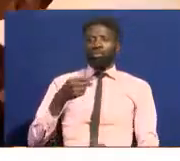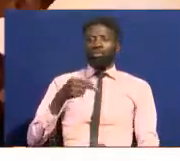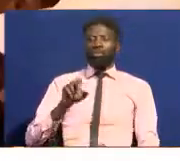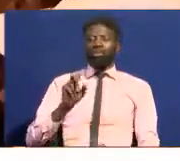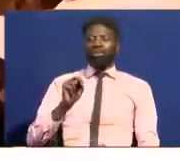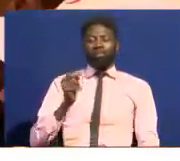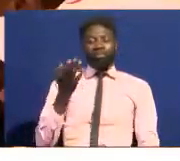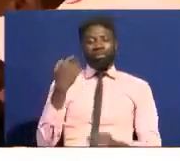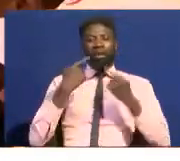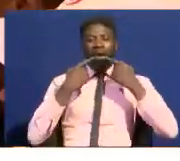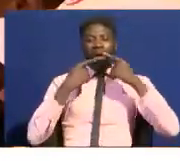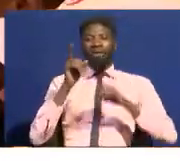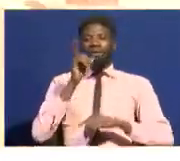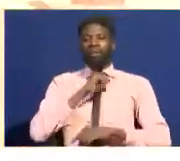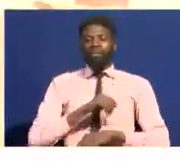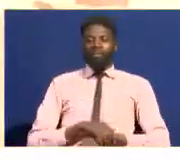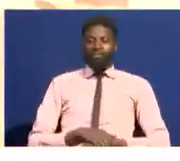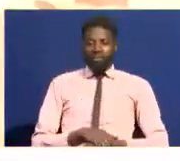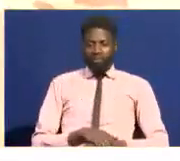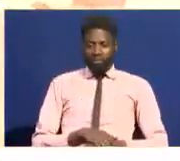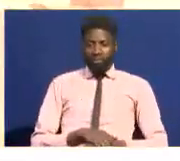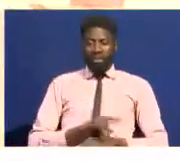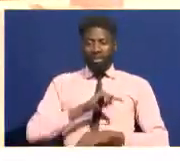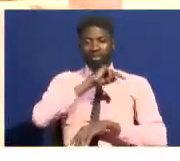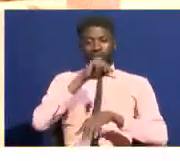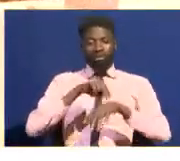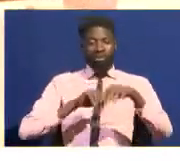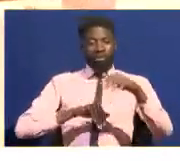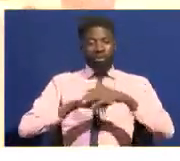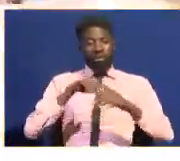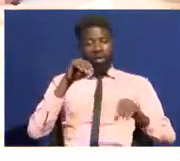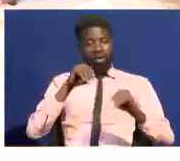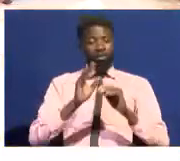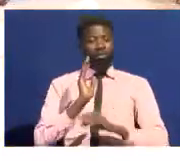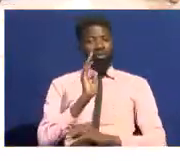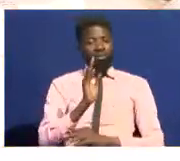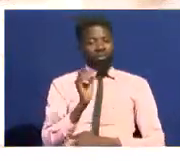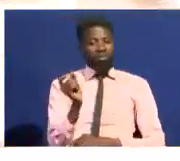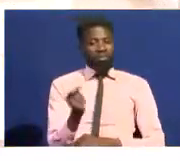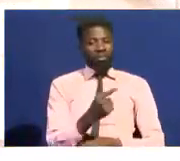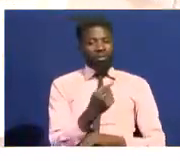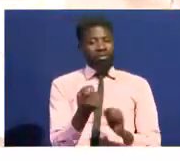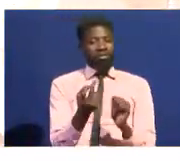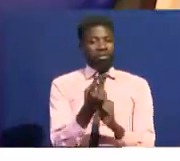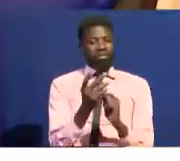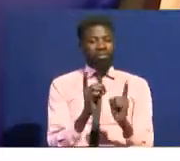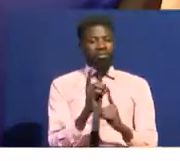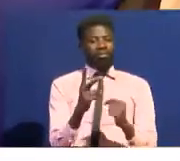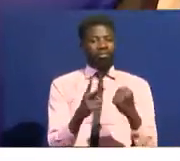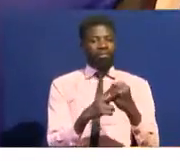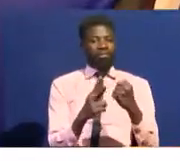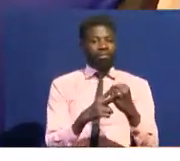already done so. The national football elections is scheduled December 7th. Bernard Okumu, Sunday Express.